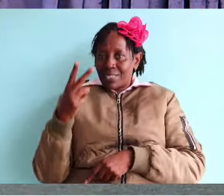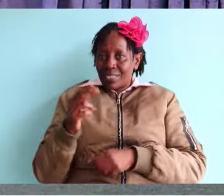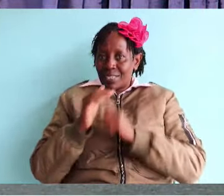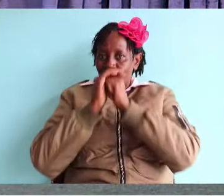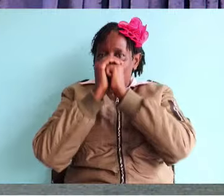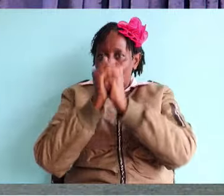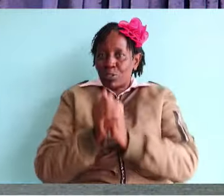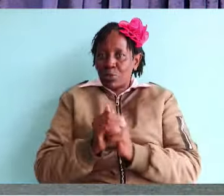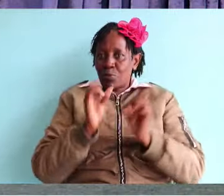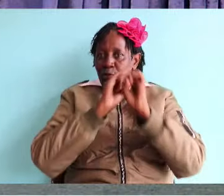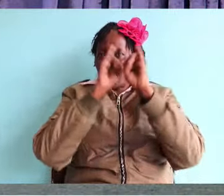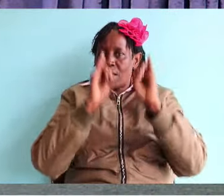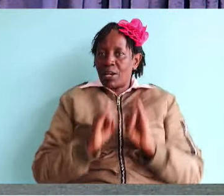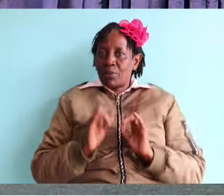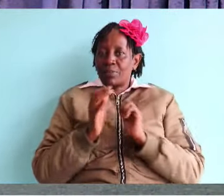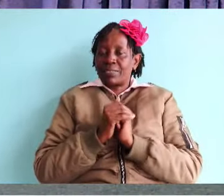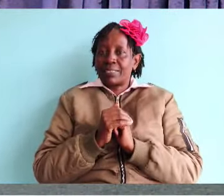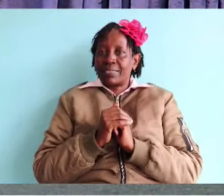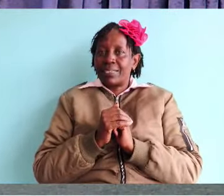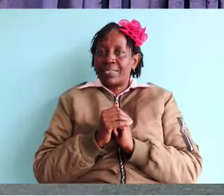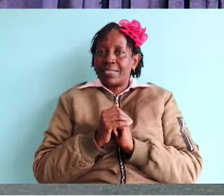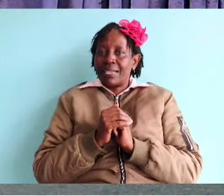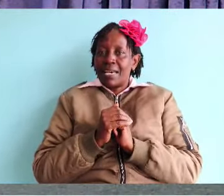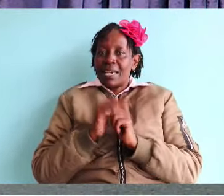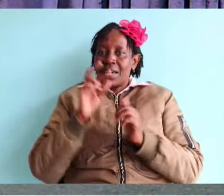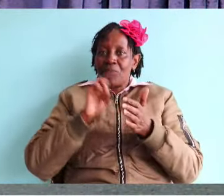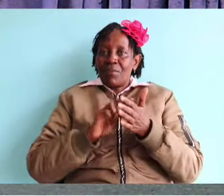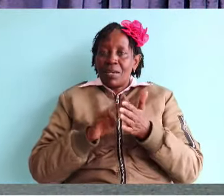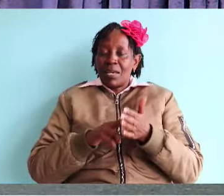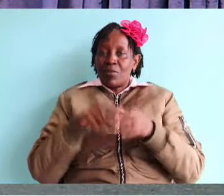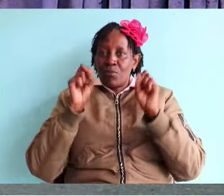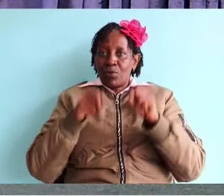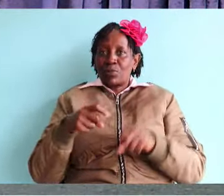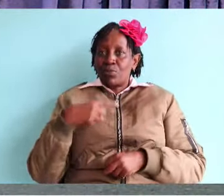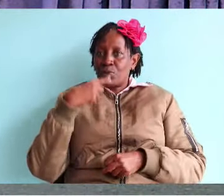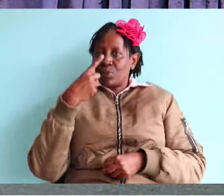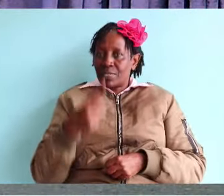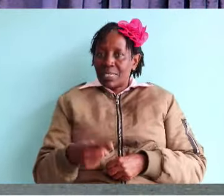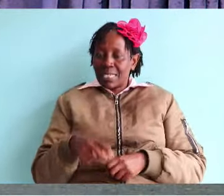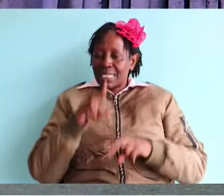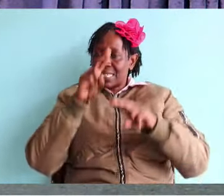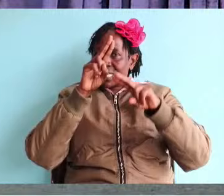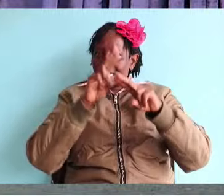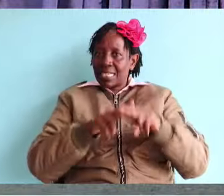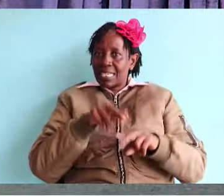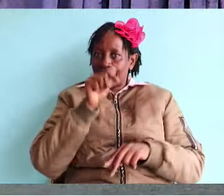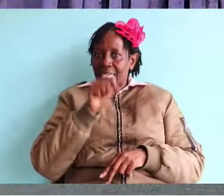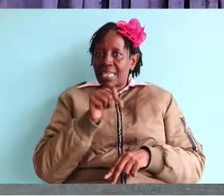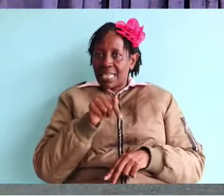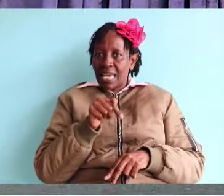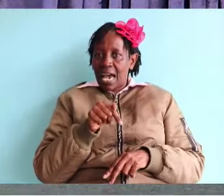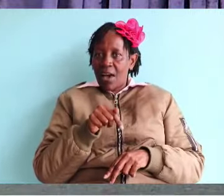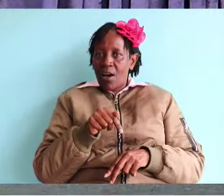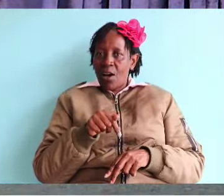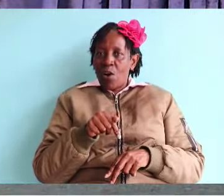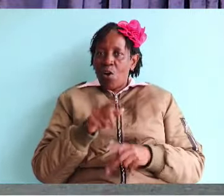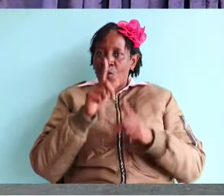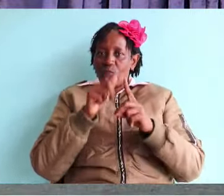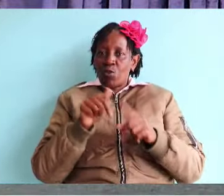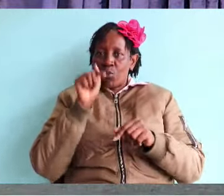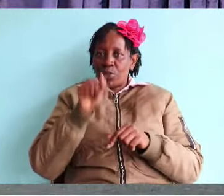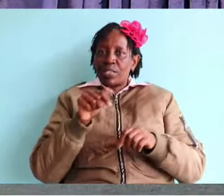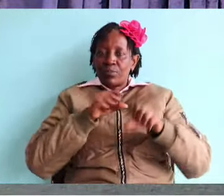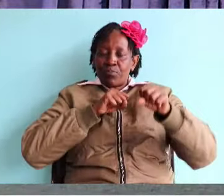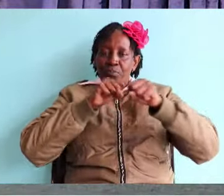idols. And so you can say he is one who was seeking opulence. And you can say that from this battle, he actually